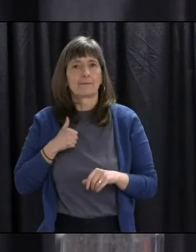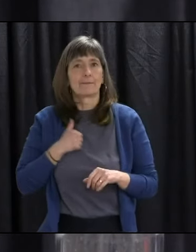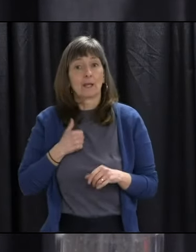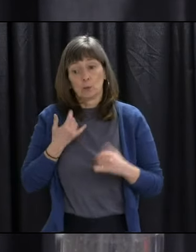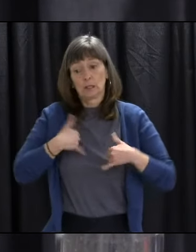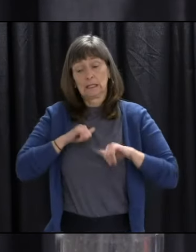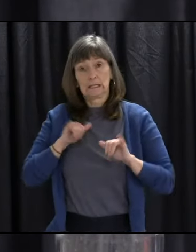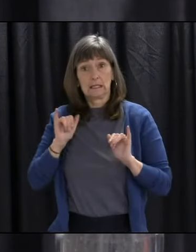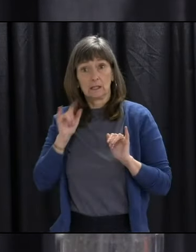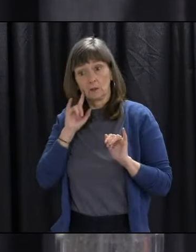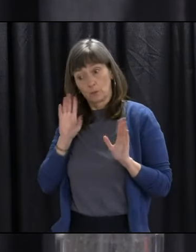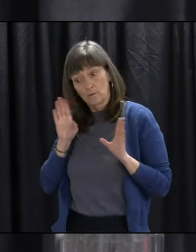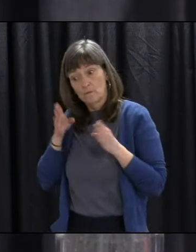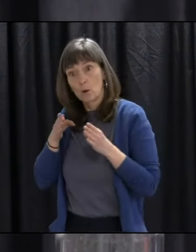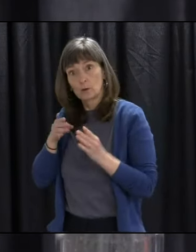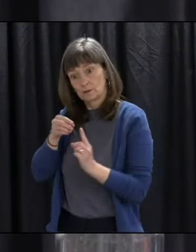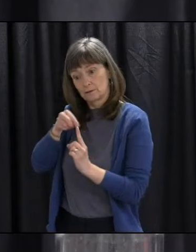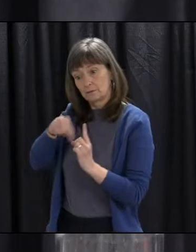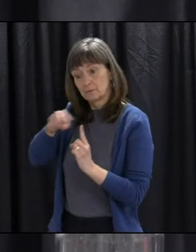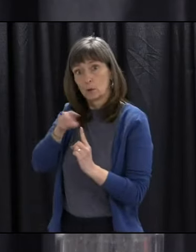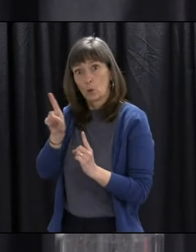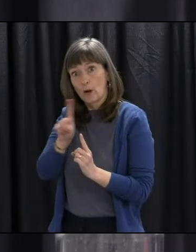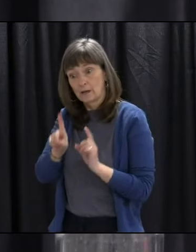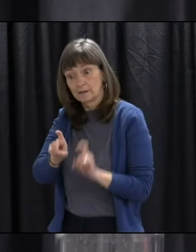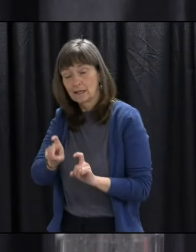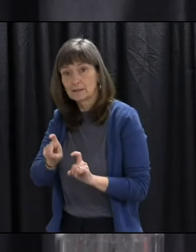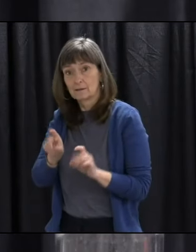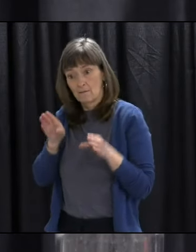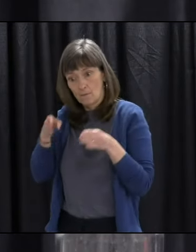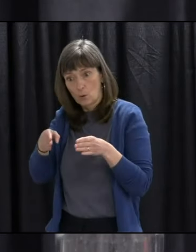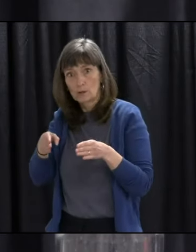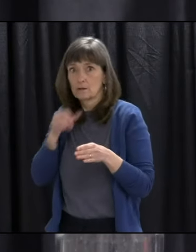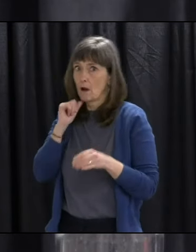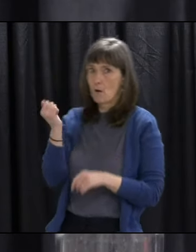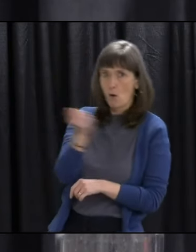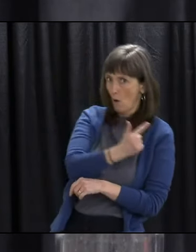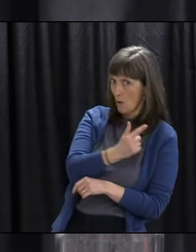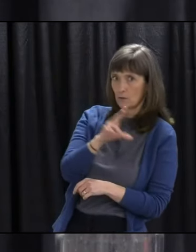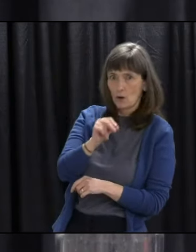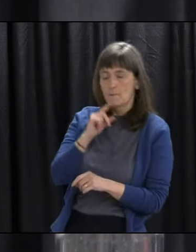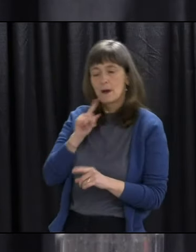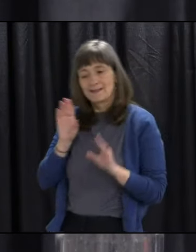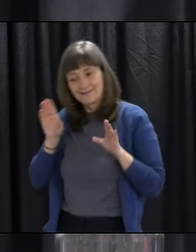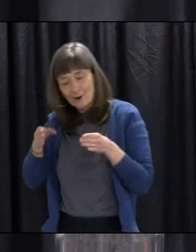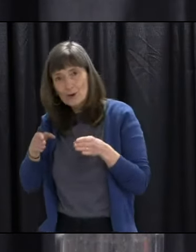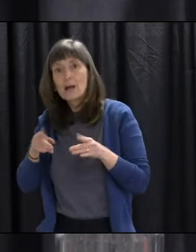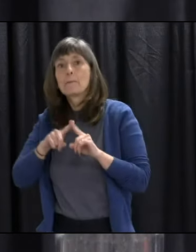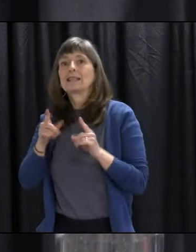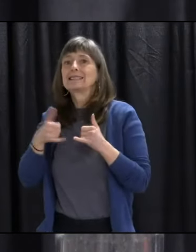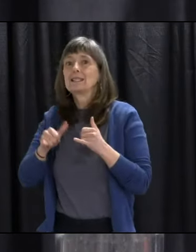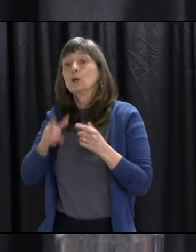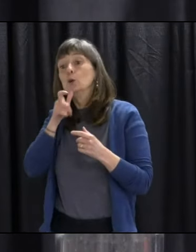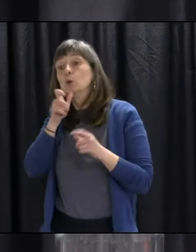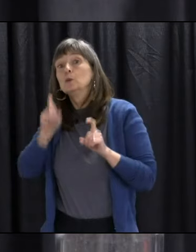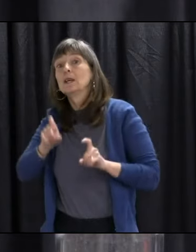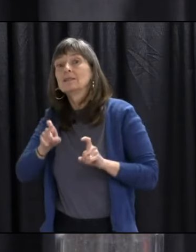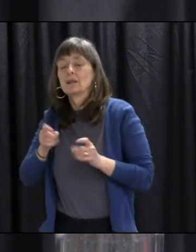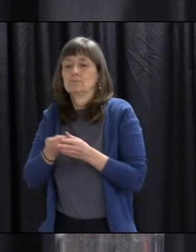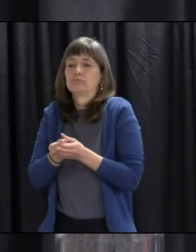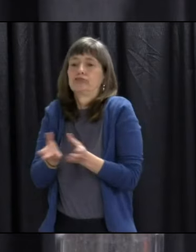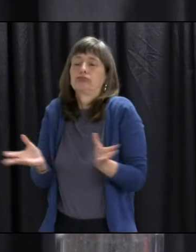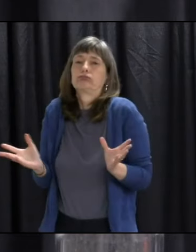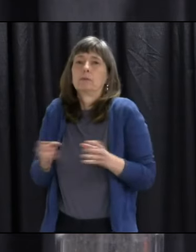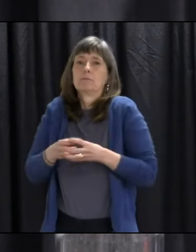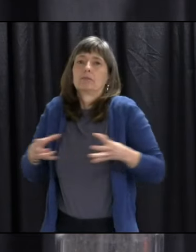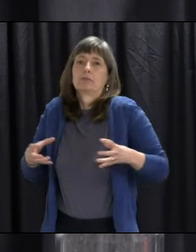our groups and the criteria have expanded. Lab ability to do tests is only limited by swabs